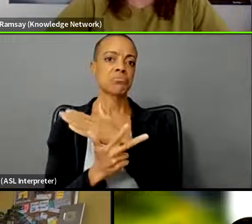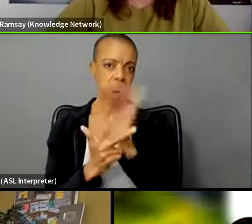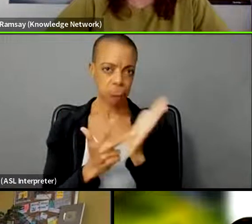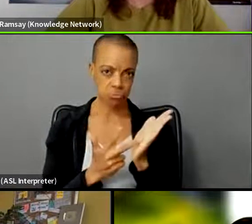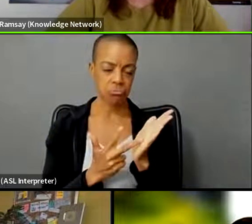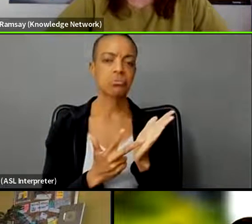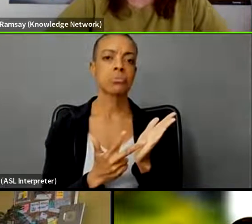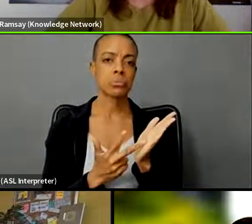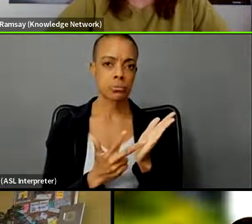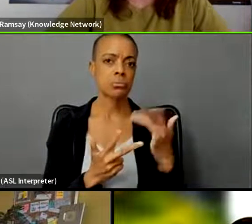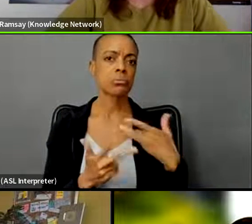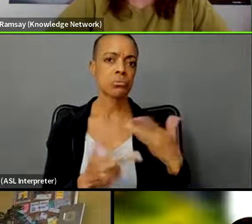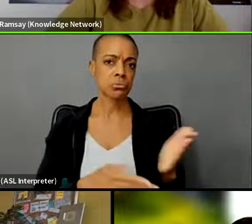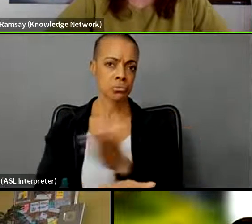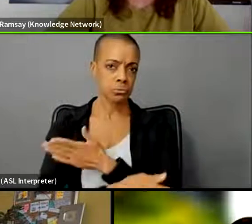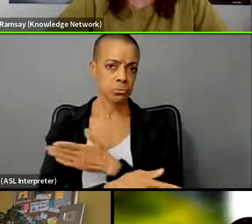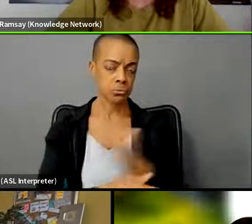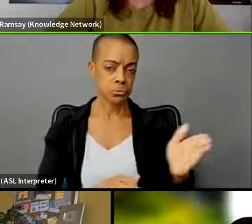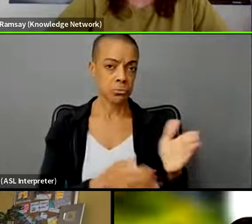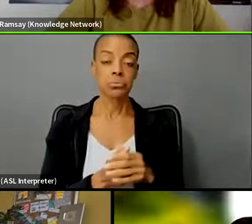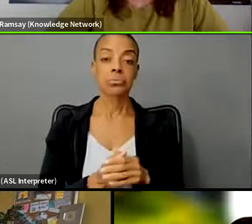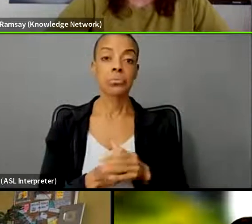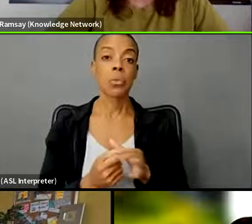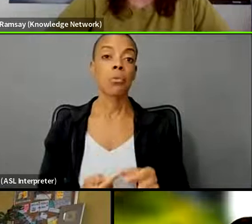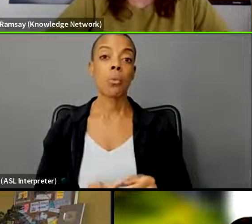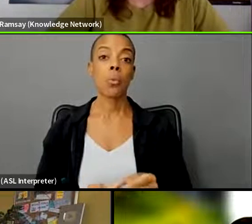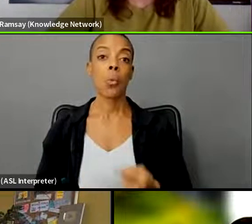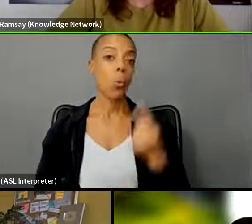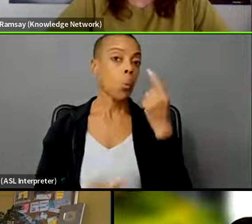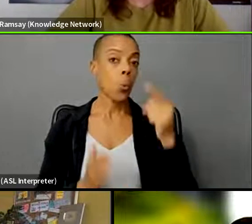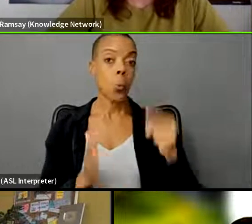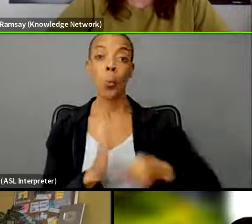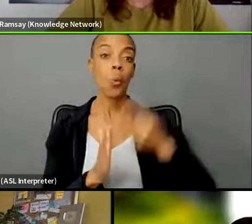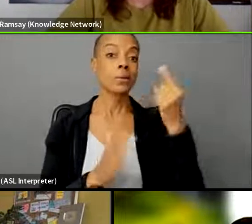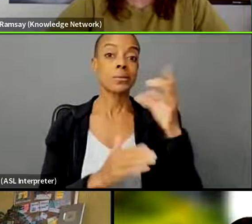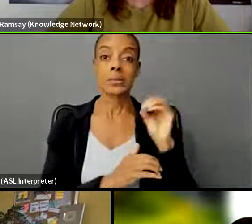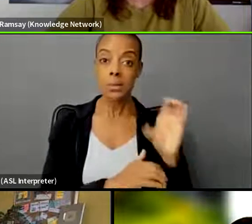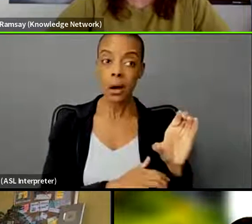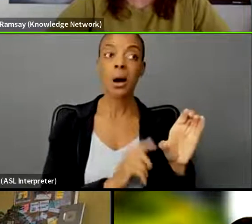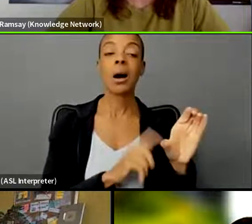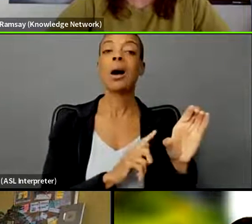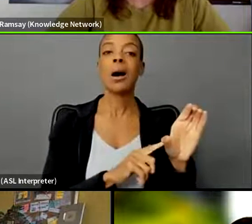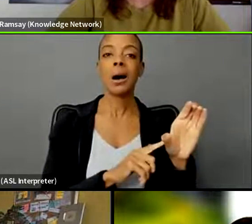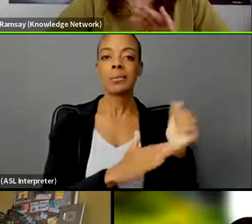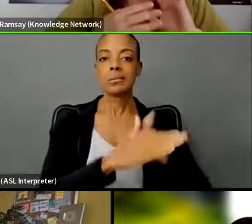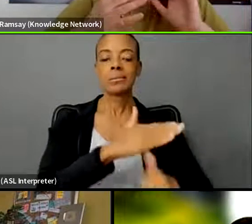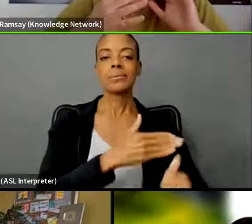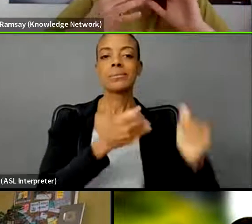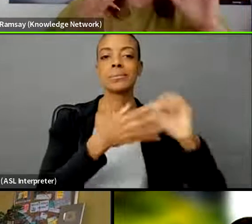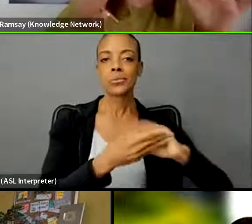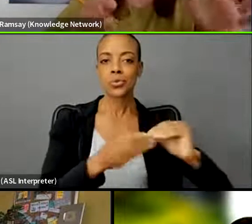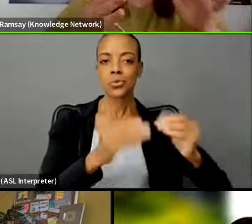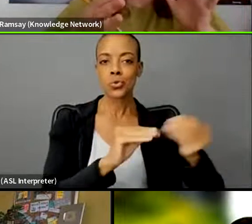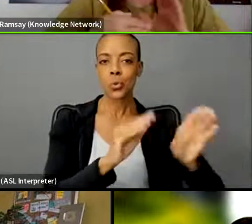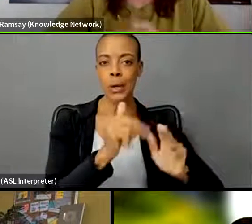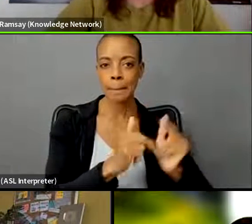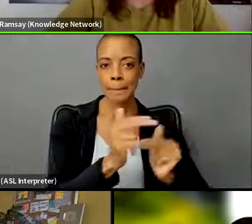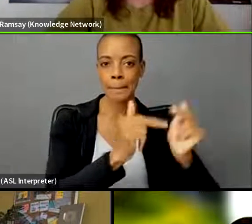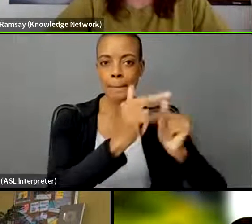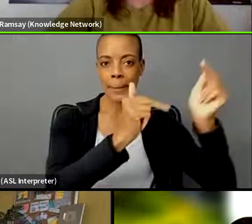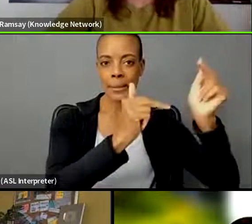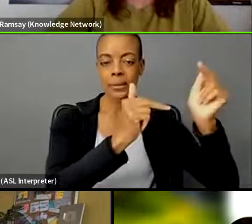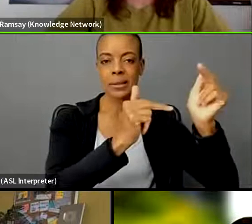of our one-off documentaries, they fall under our Storyville strand. This is our